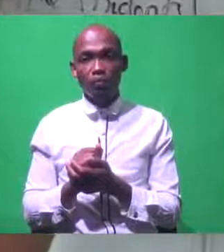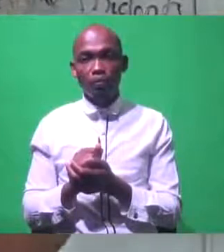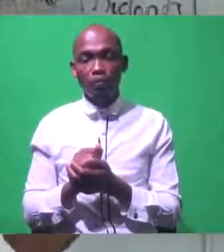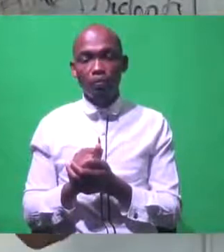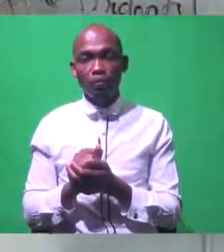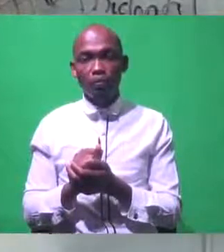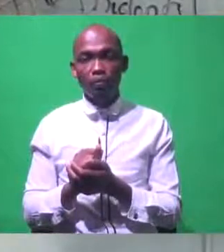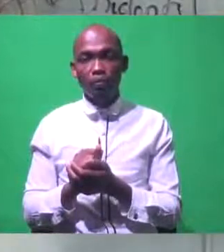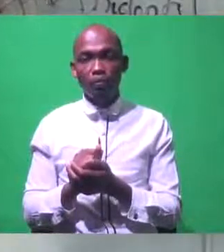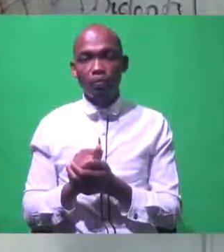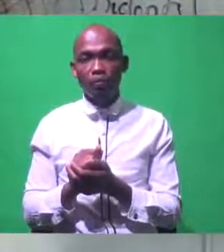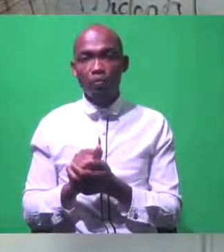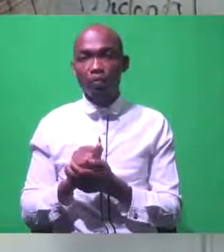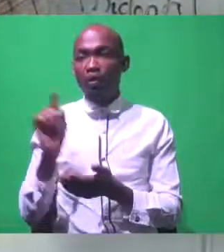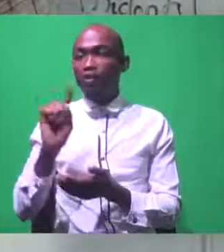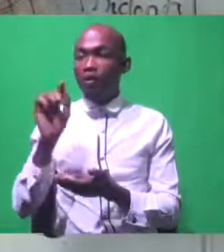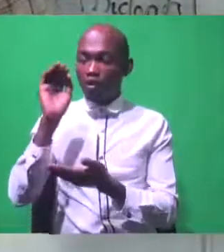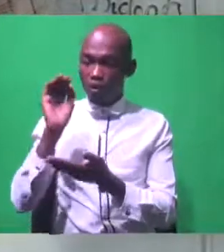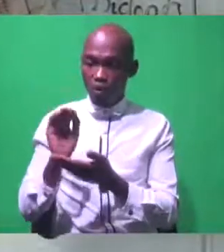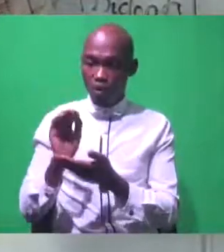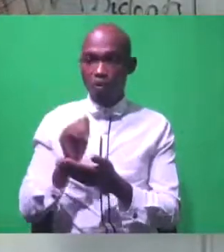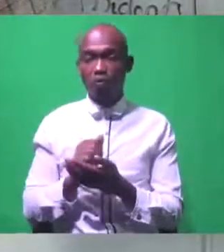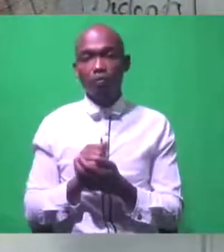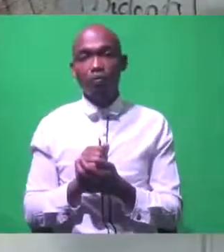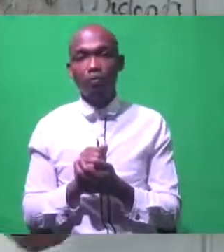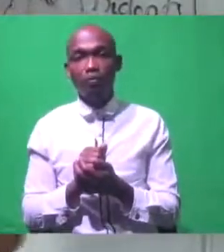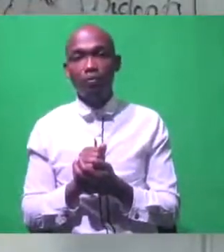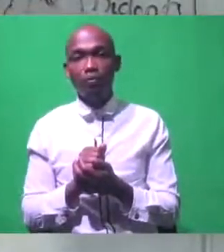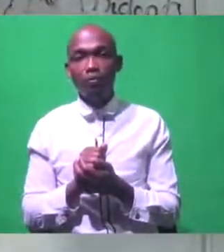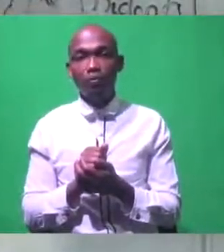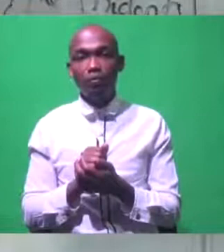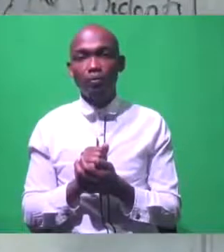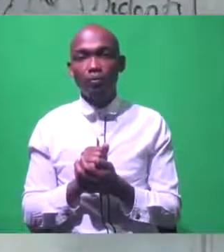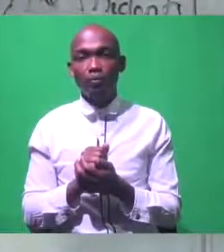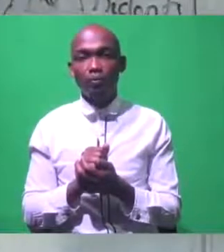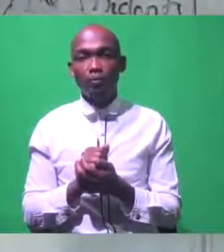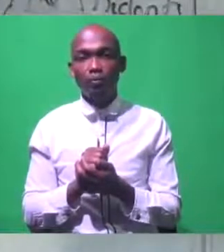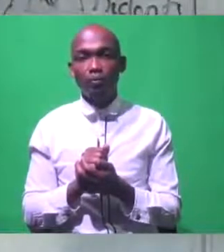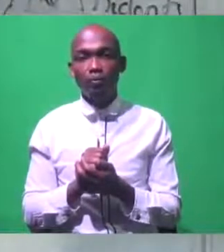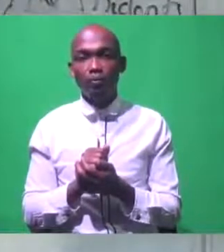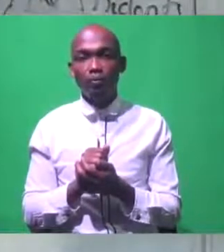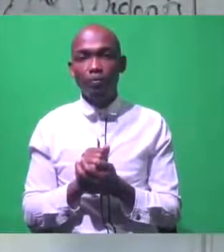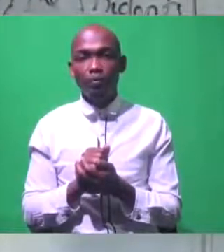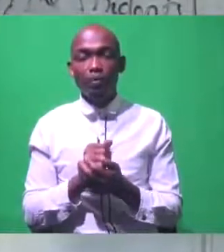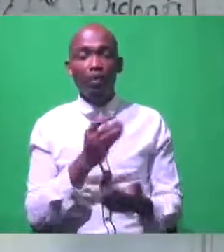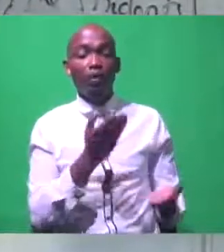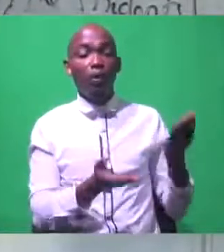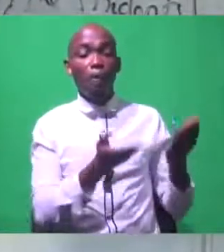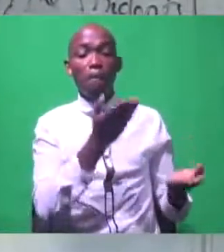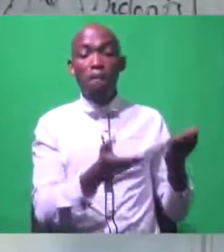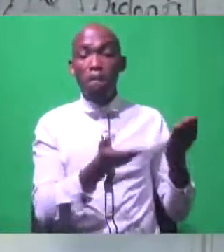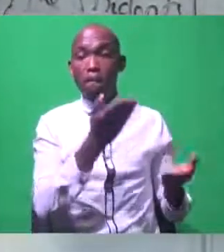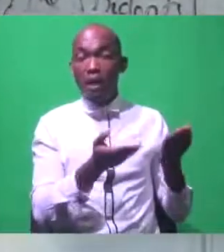very low. Was low or lower compared to the